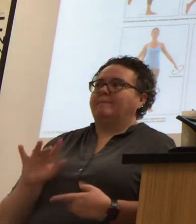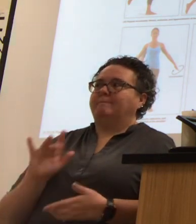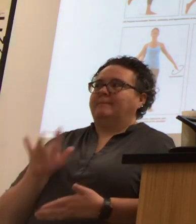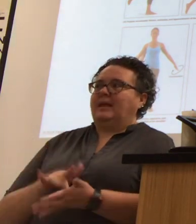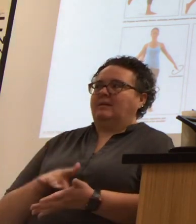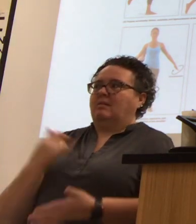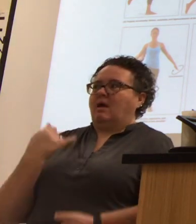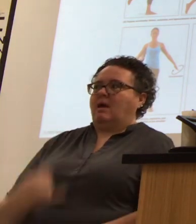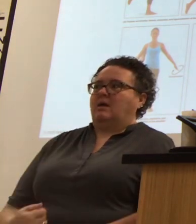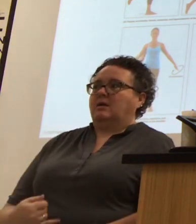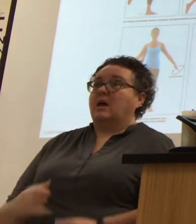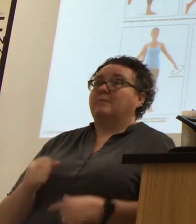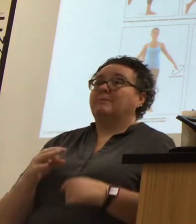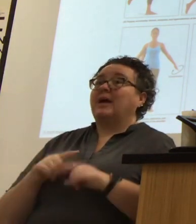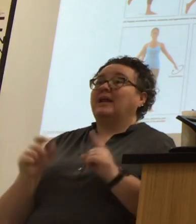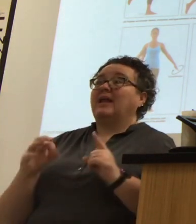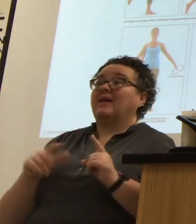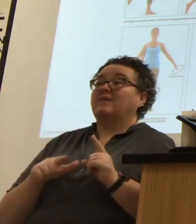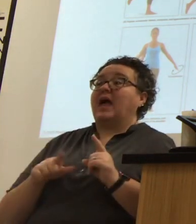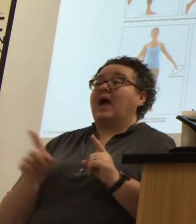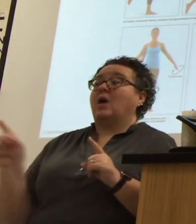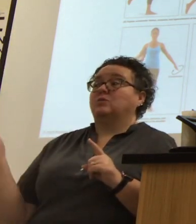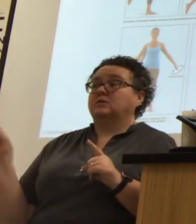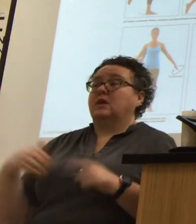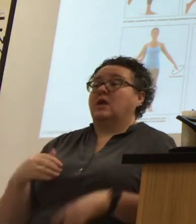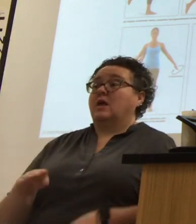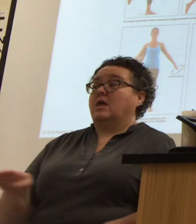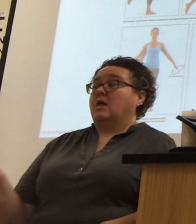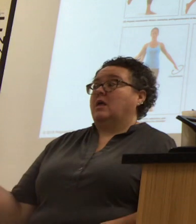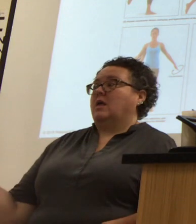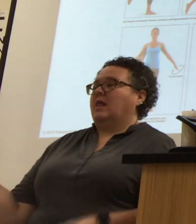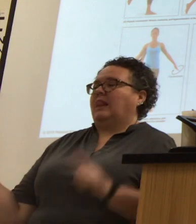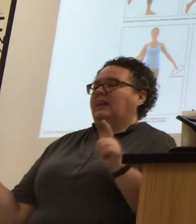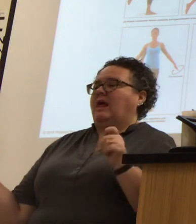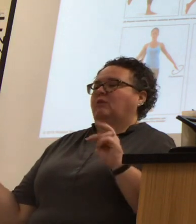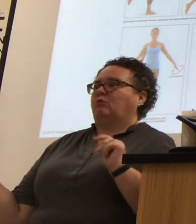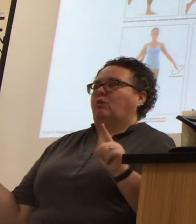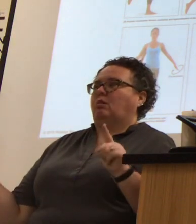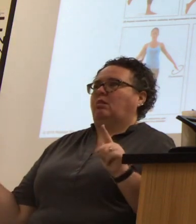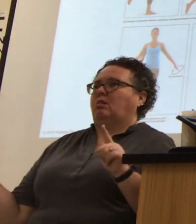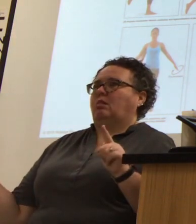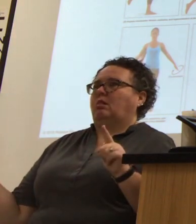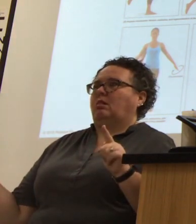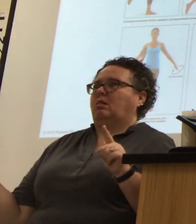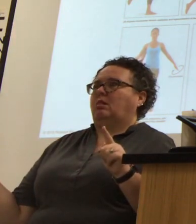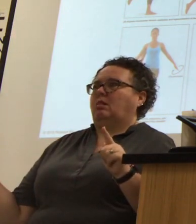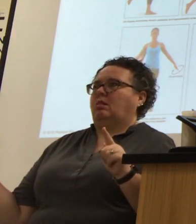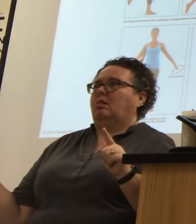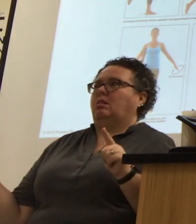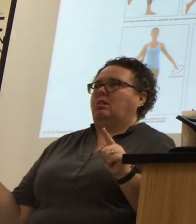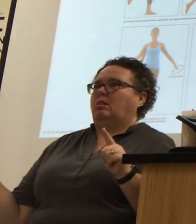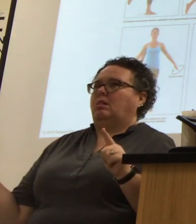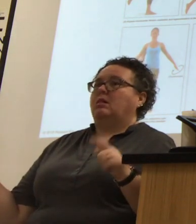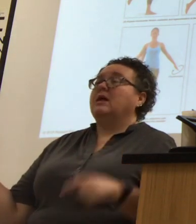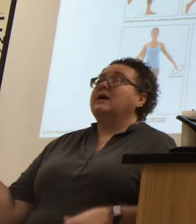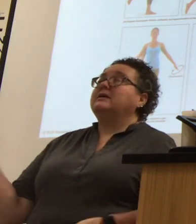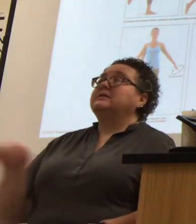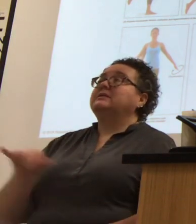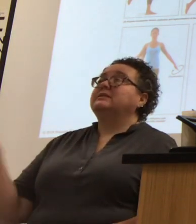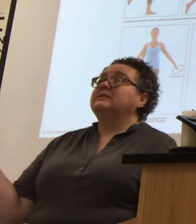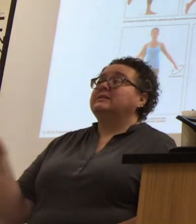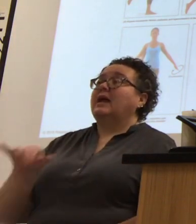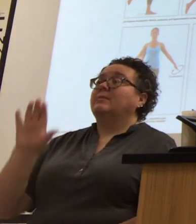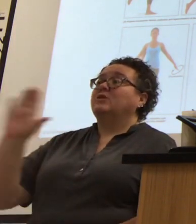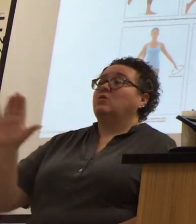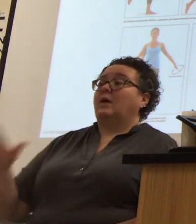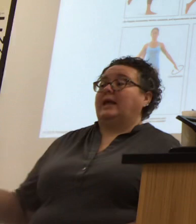midline, that's lateral rotation. Okay? Same thing at the hip. Yeah,